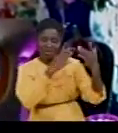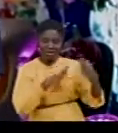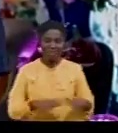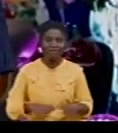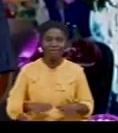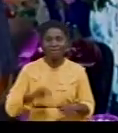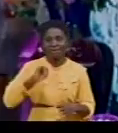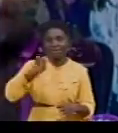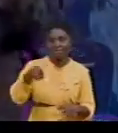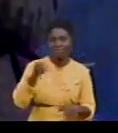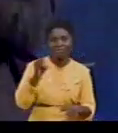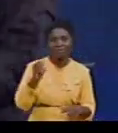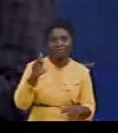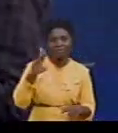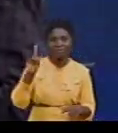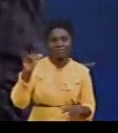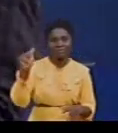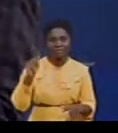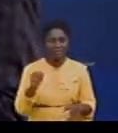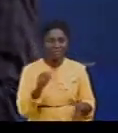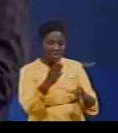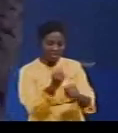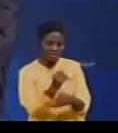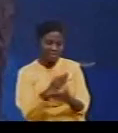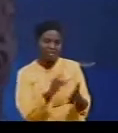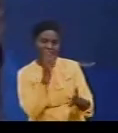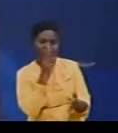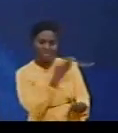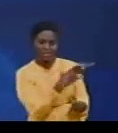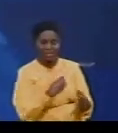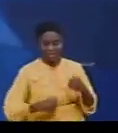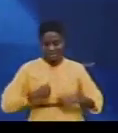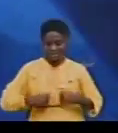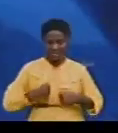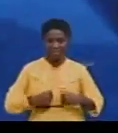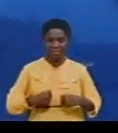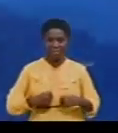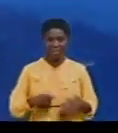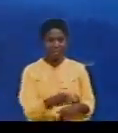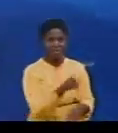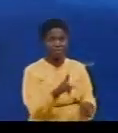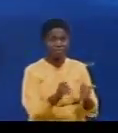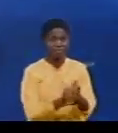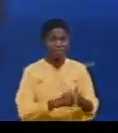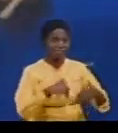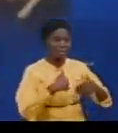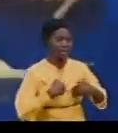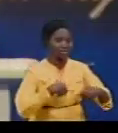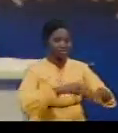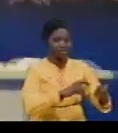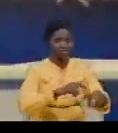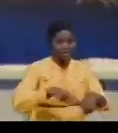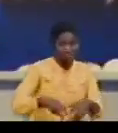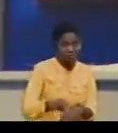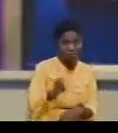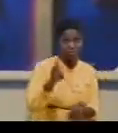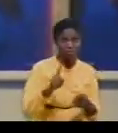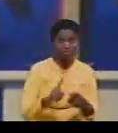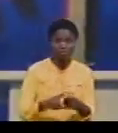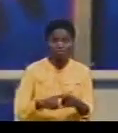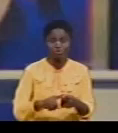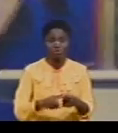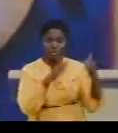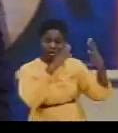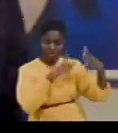and bath, ask those who have gone to River Jordan, River Jerusalem, River